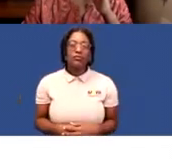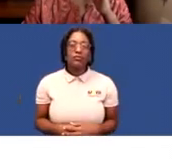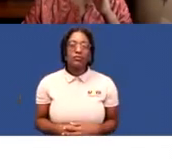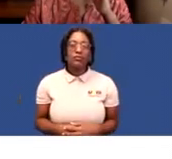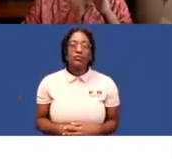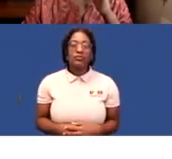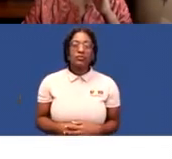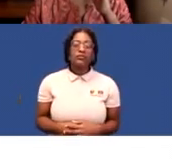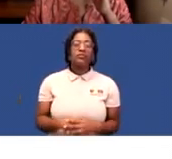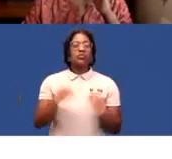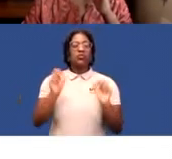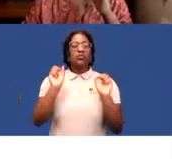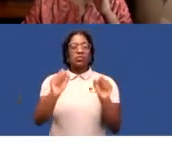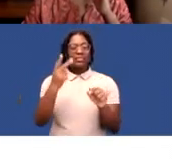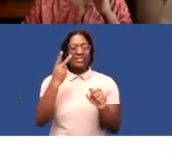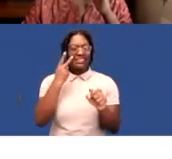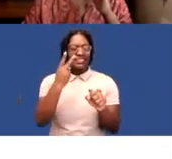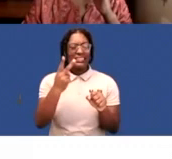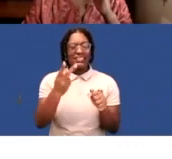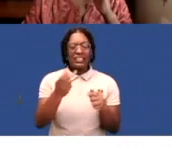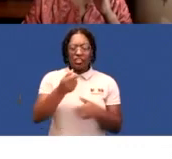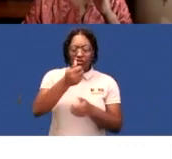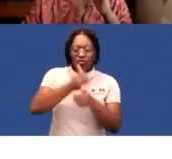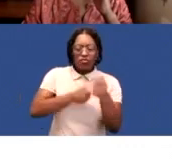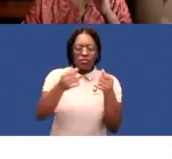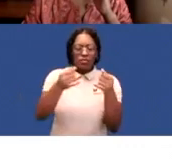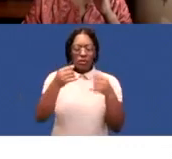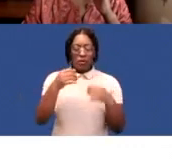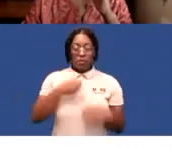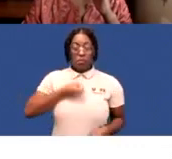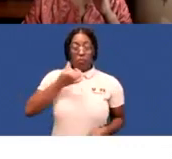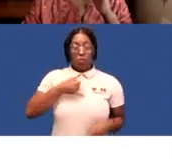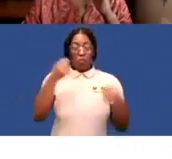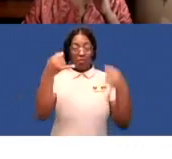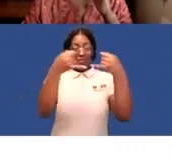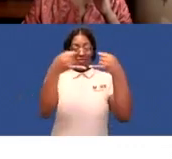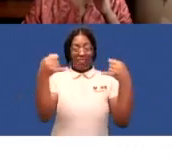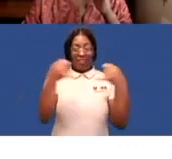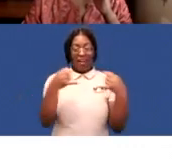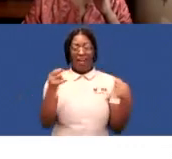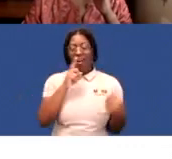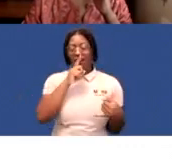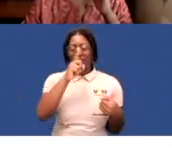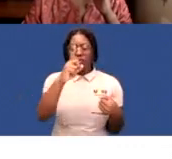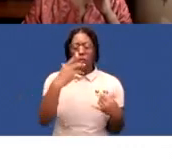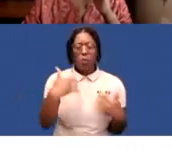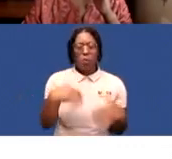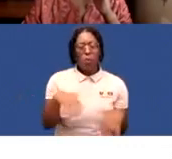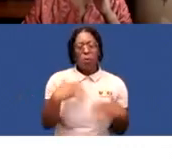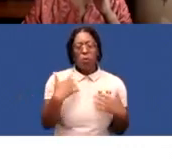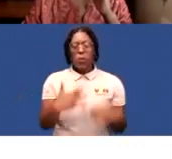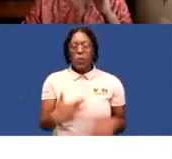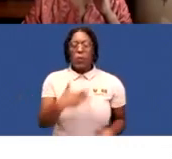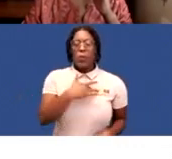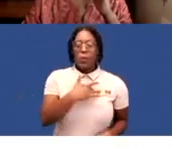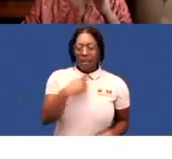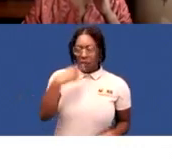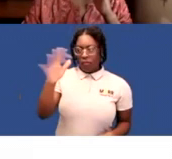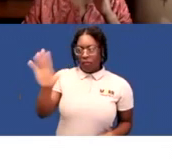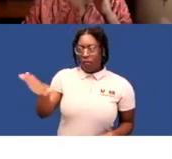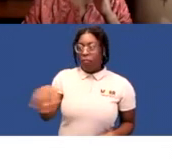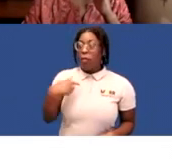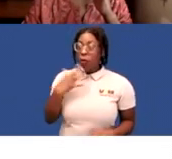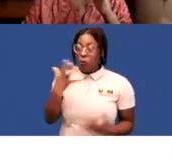could illustrate each line of the poem. When I read this poem to you, I want you to study the pictures as you hear the words I say. Look